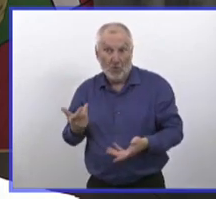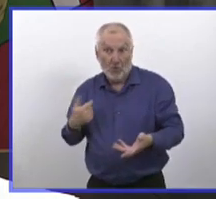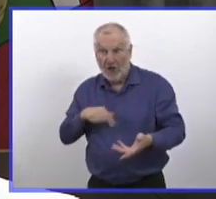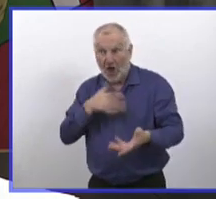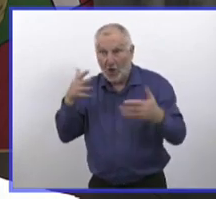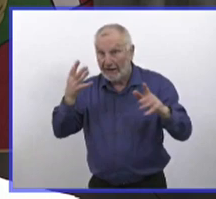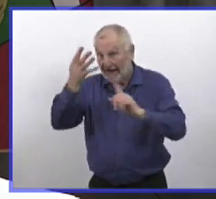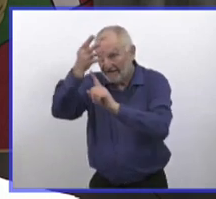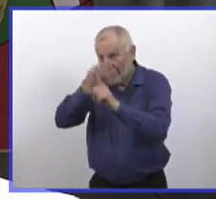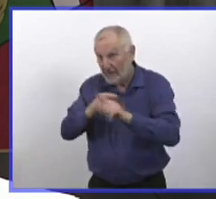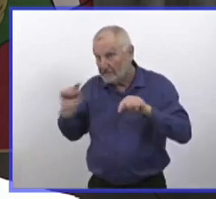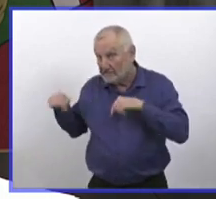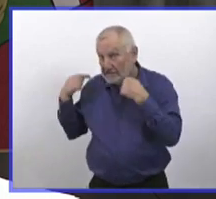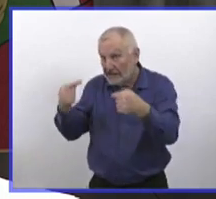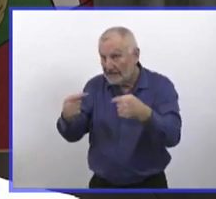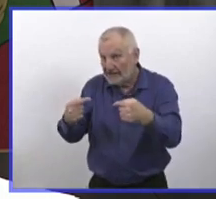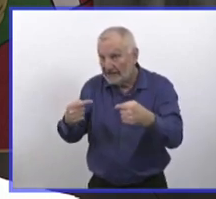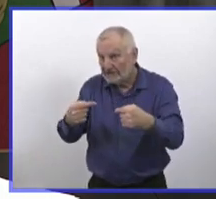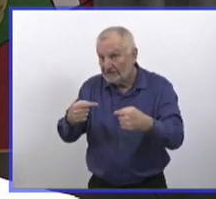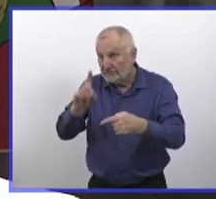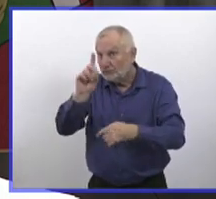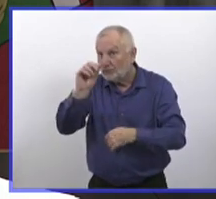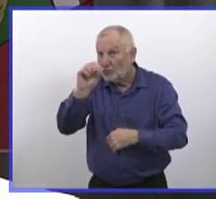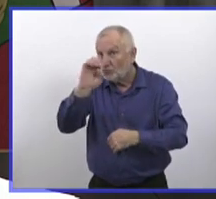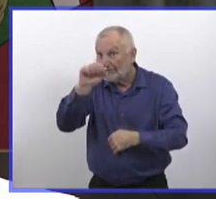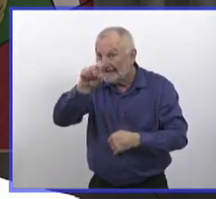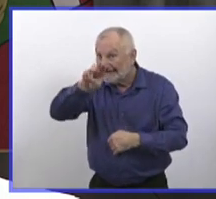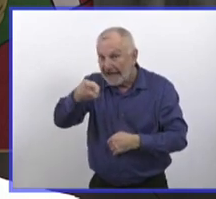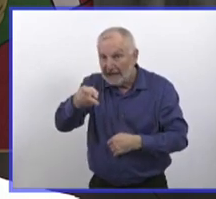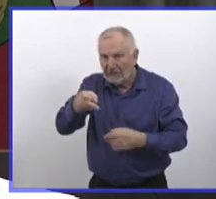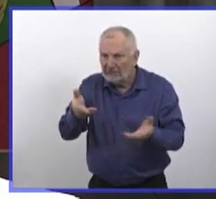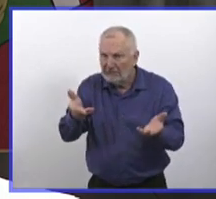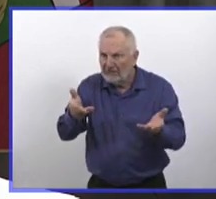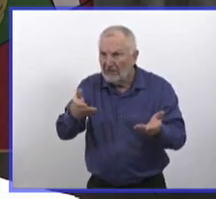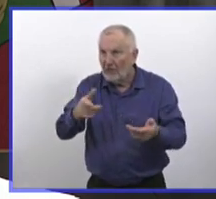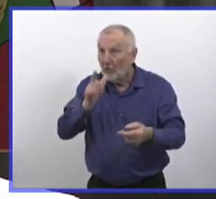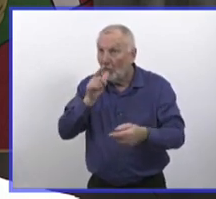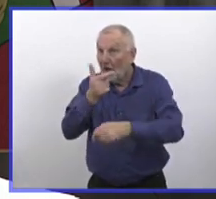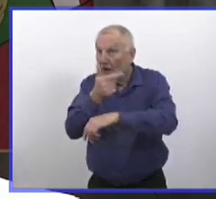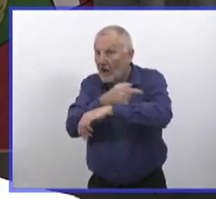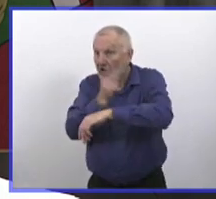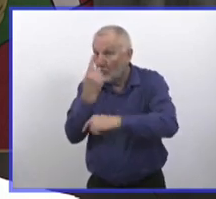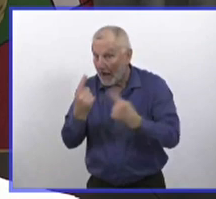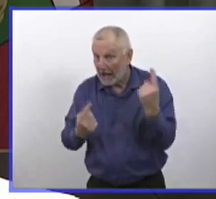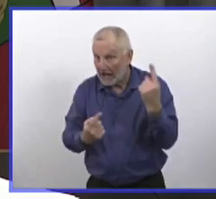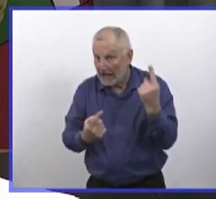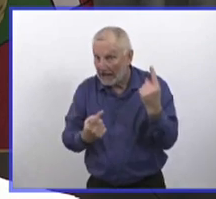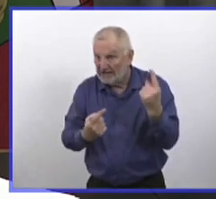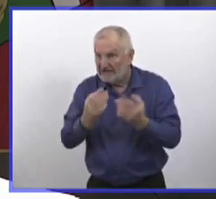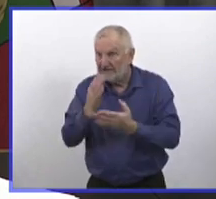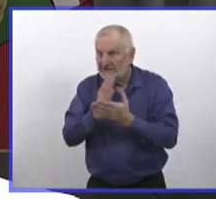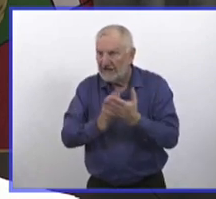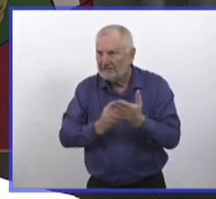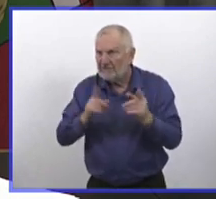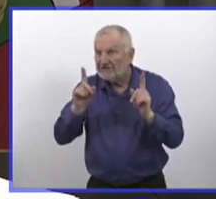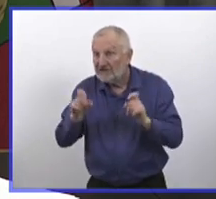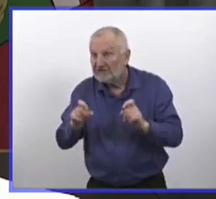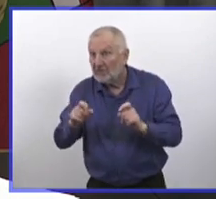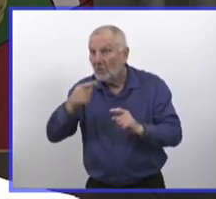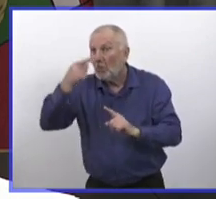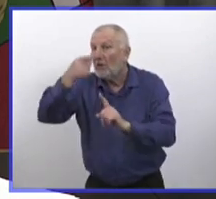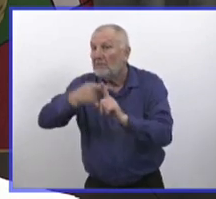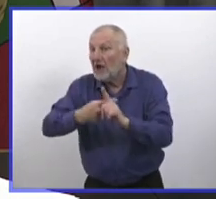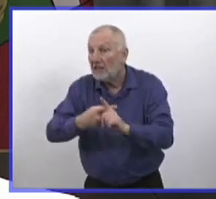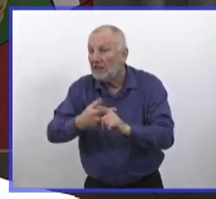going up to 2 months and didn't see any decrease in the effectiveness at that point. And we know that immune status doesn't